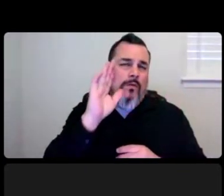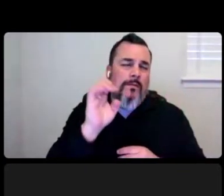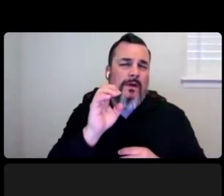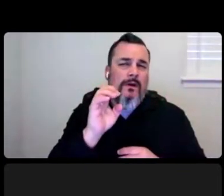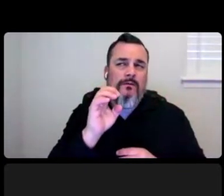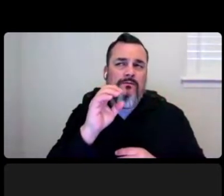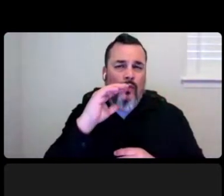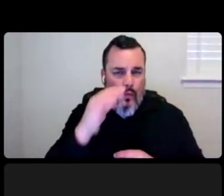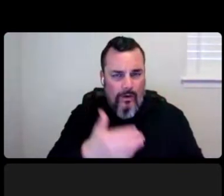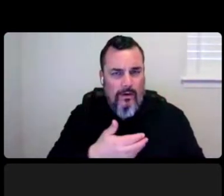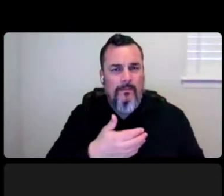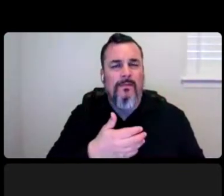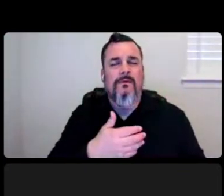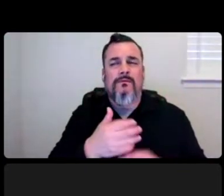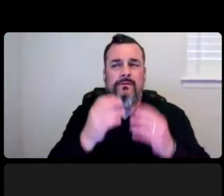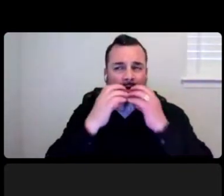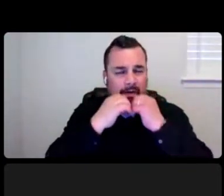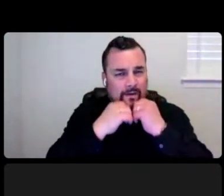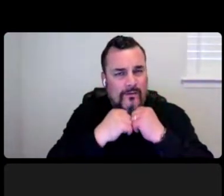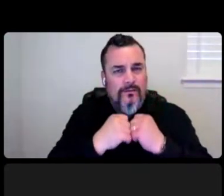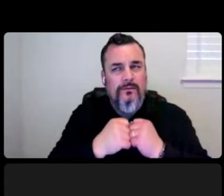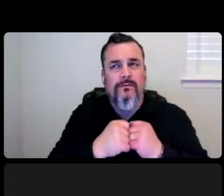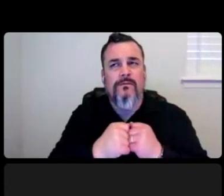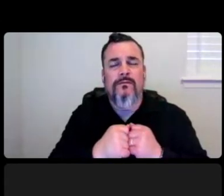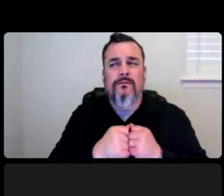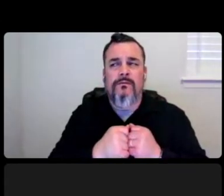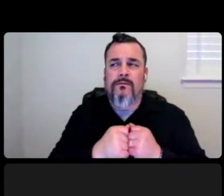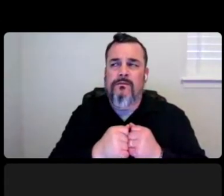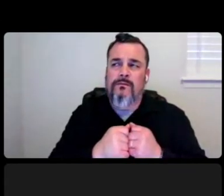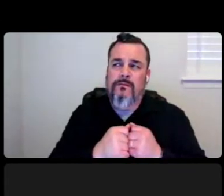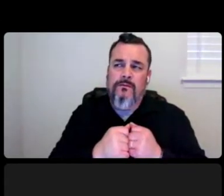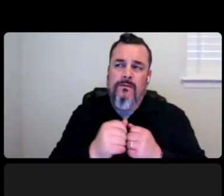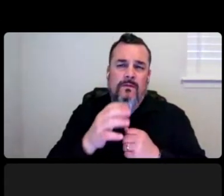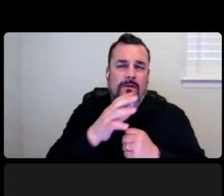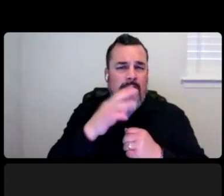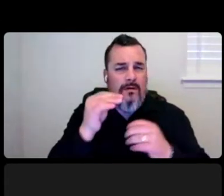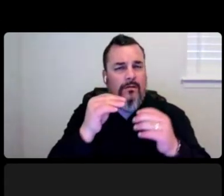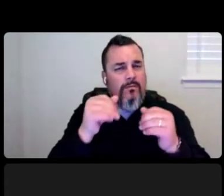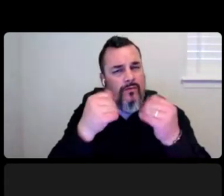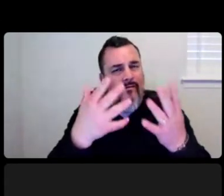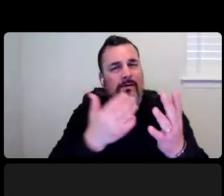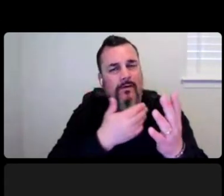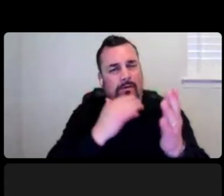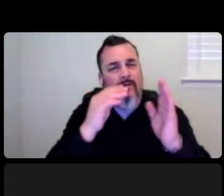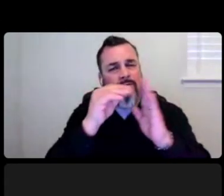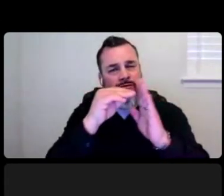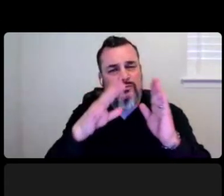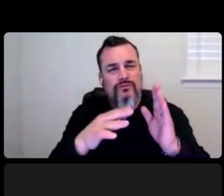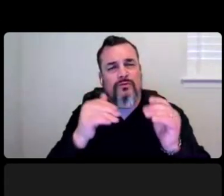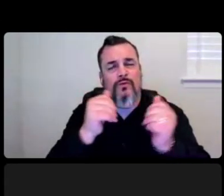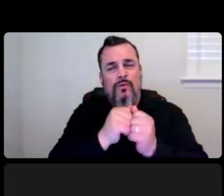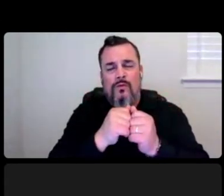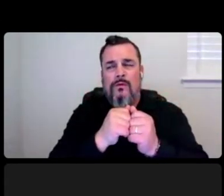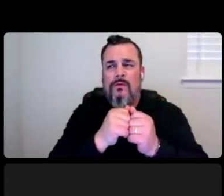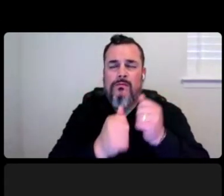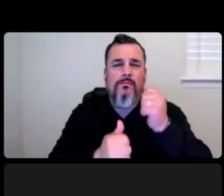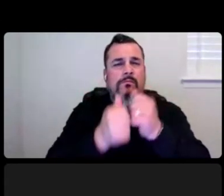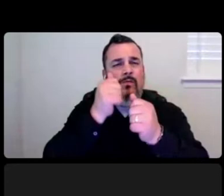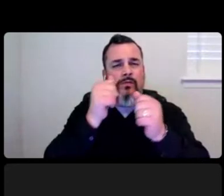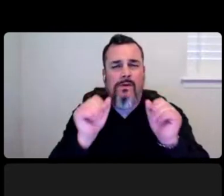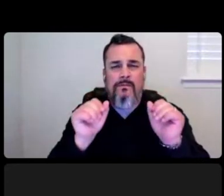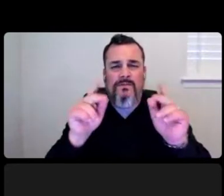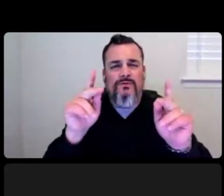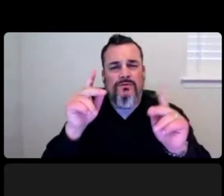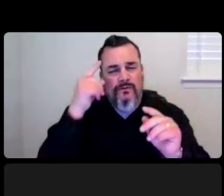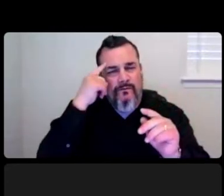welcoming, caring, and provide our students with the utmost opportunities